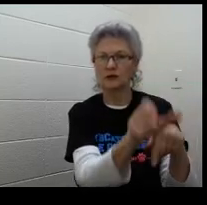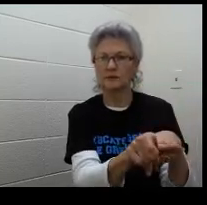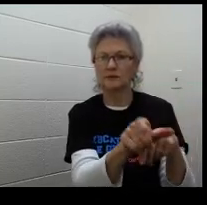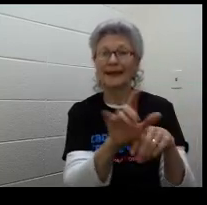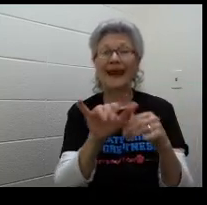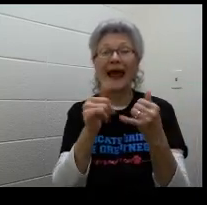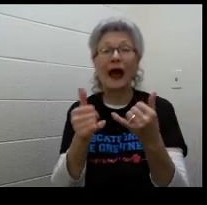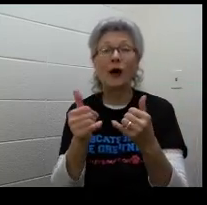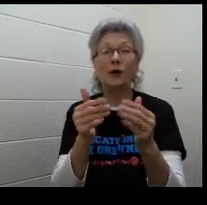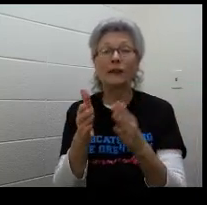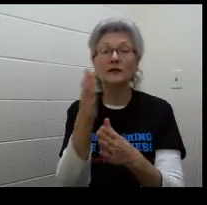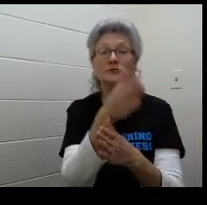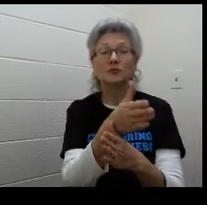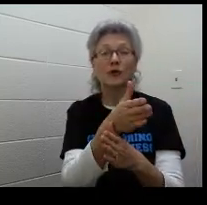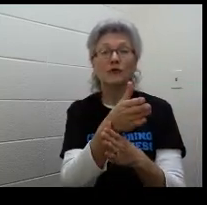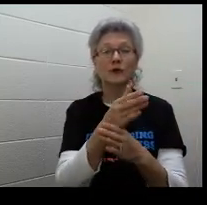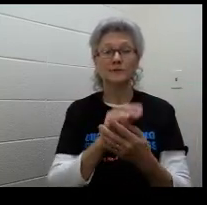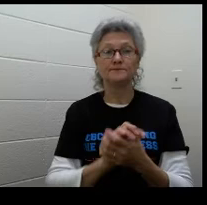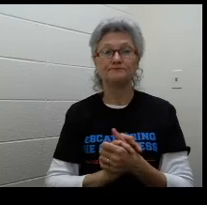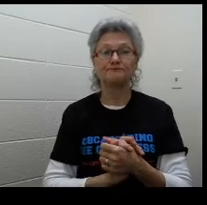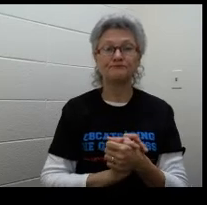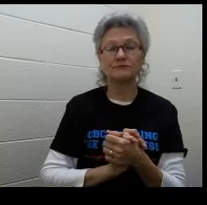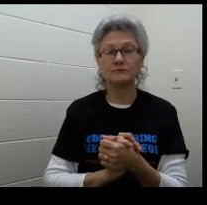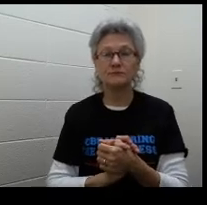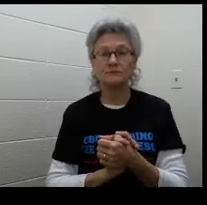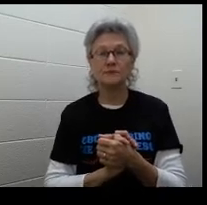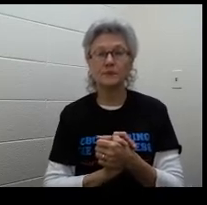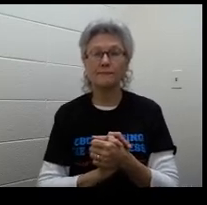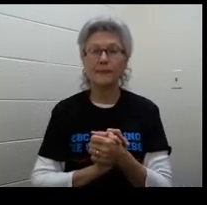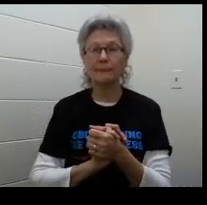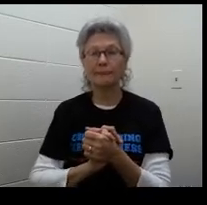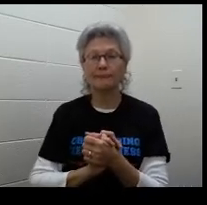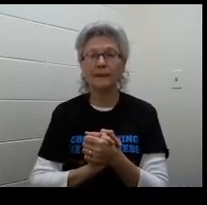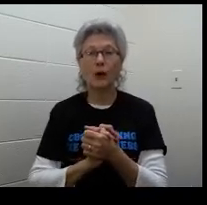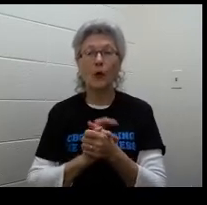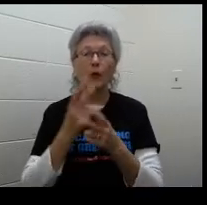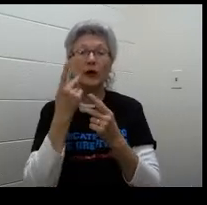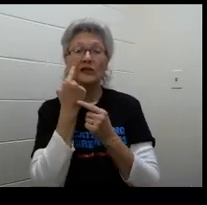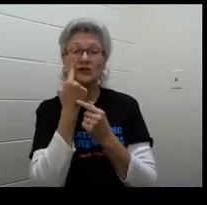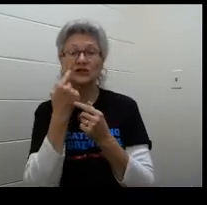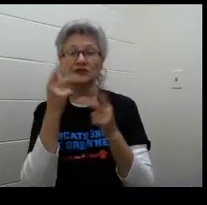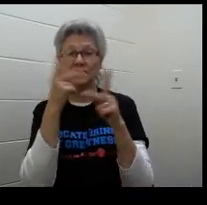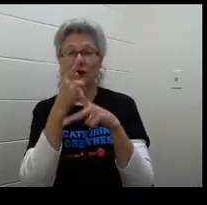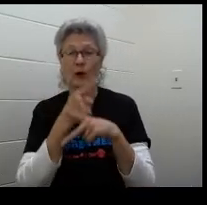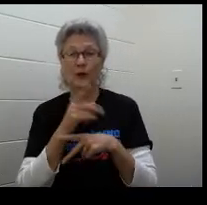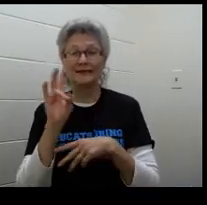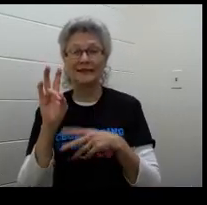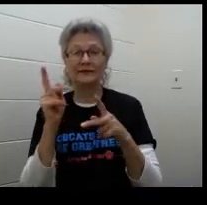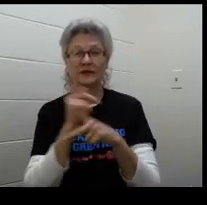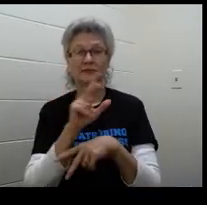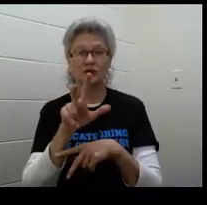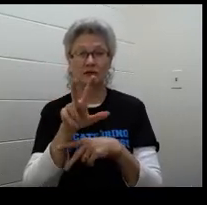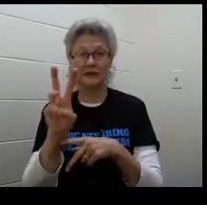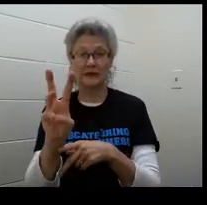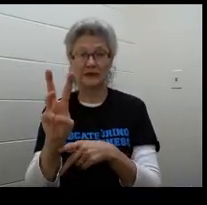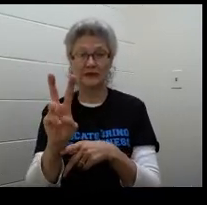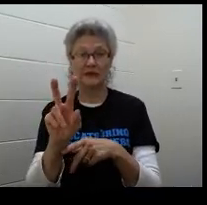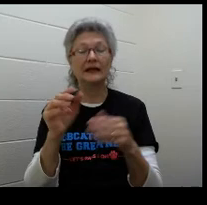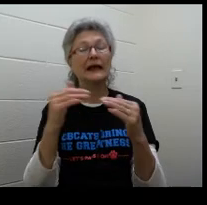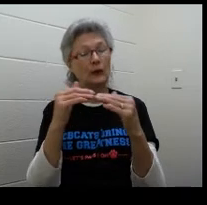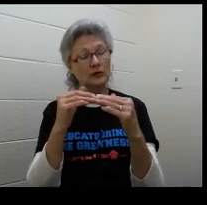Now, let's move over. So let me clean this up so we don't get confused. So we've just figured out what 7 times 36 is. It